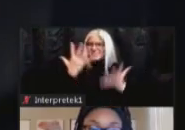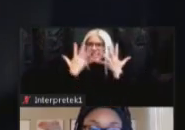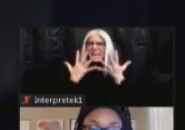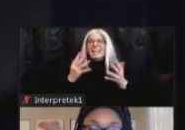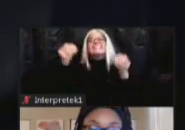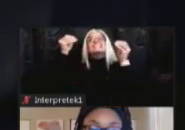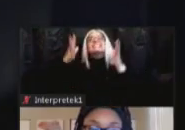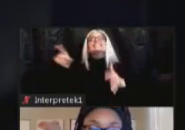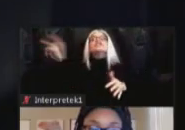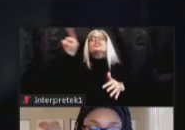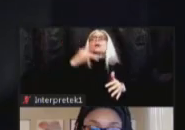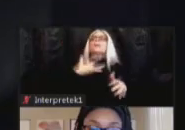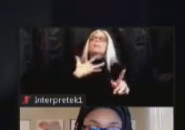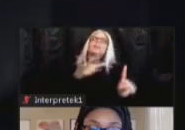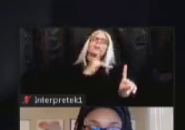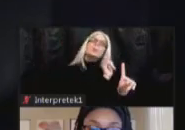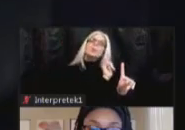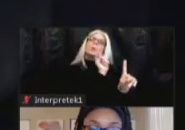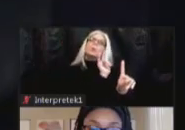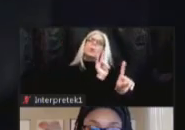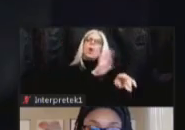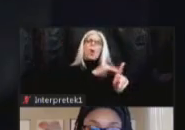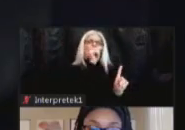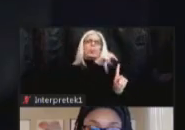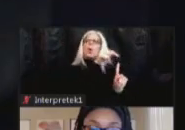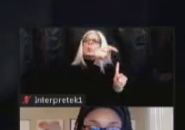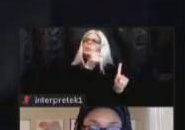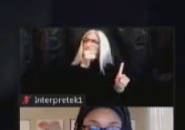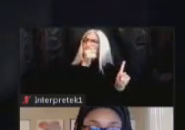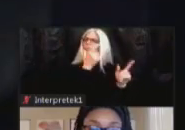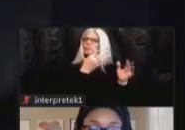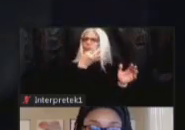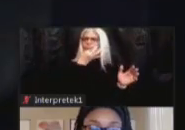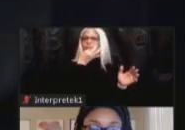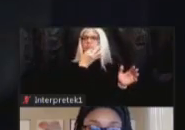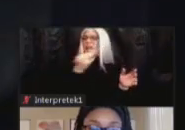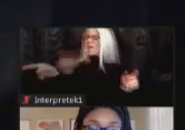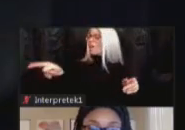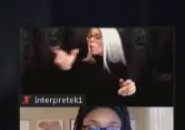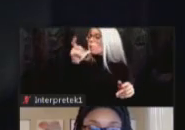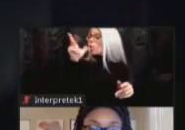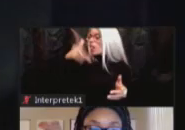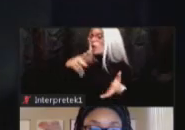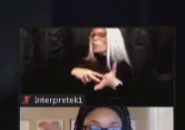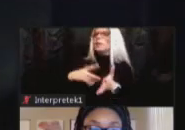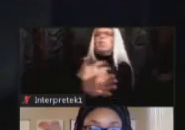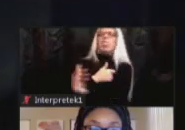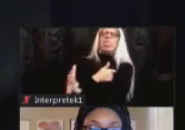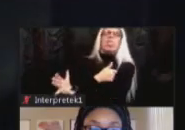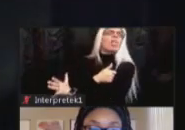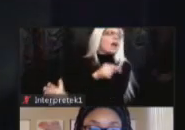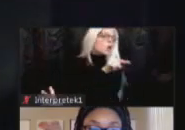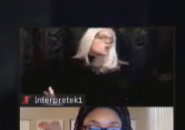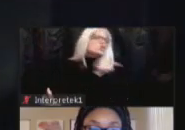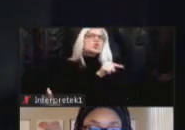their skills started. So there needs to be supports for families and